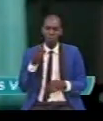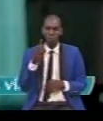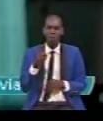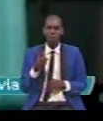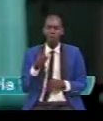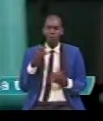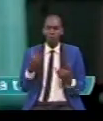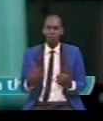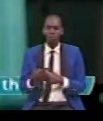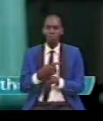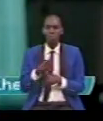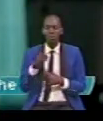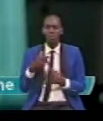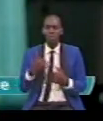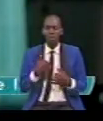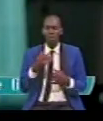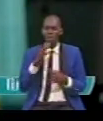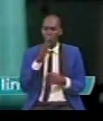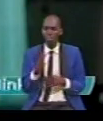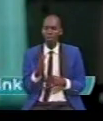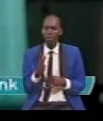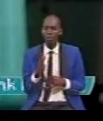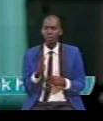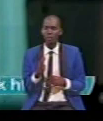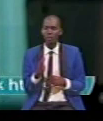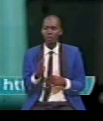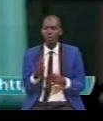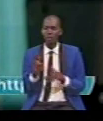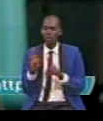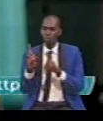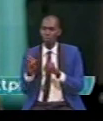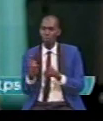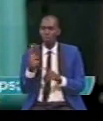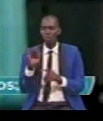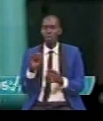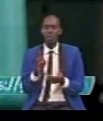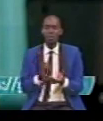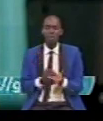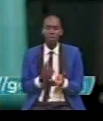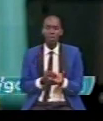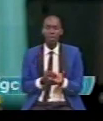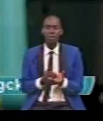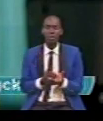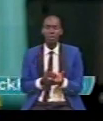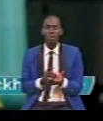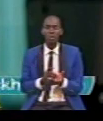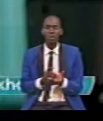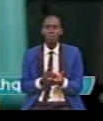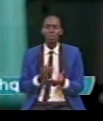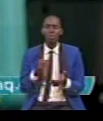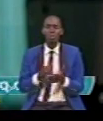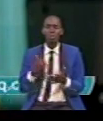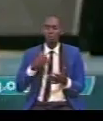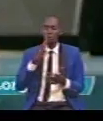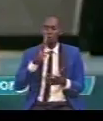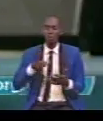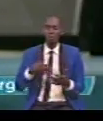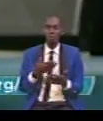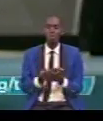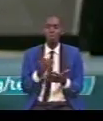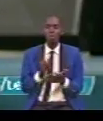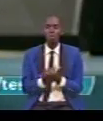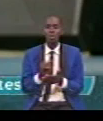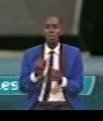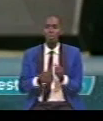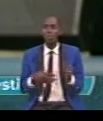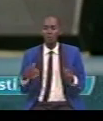just been tested. I'm just being tested by the doctor here, and I've just been confirmed everything is normal.